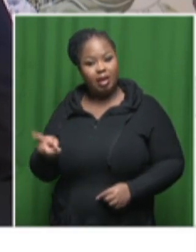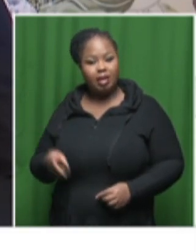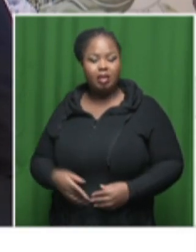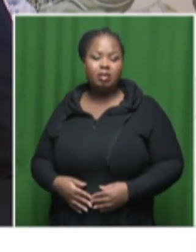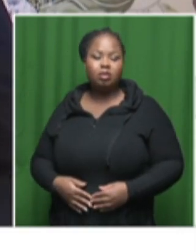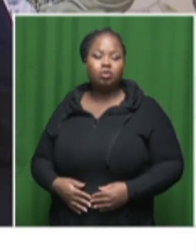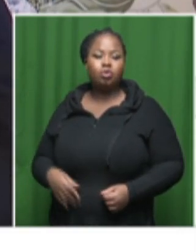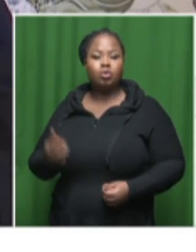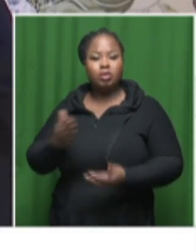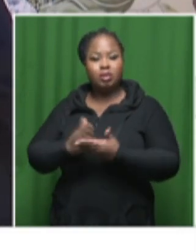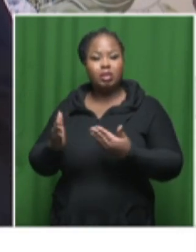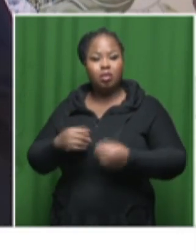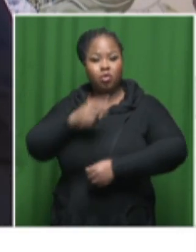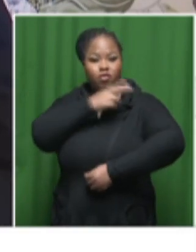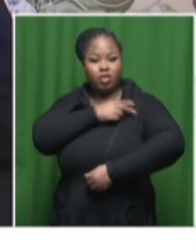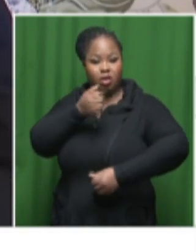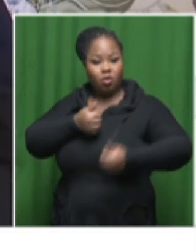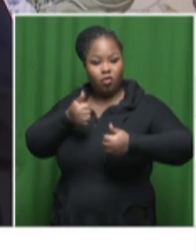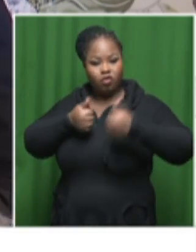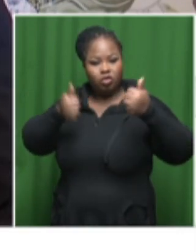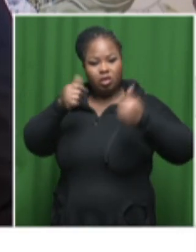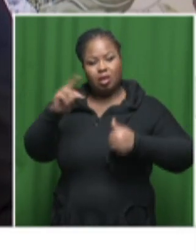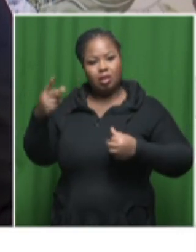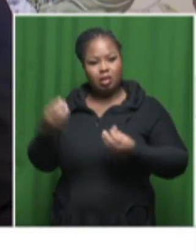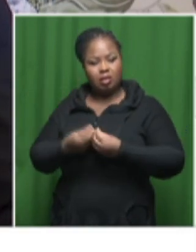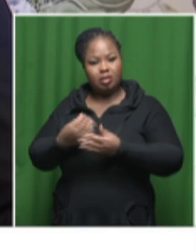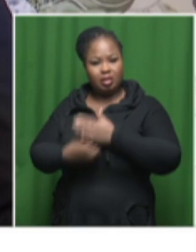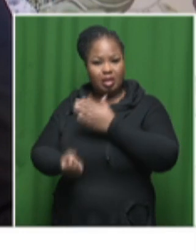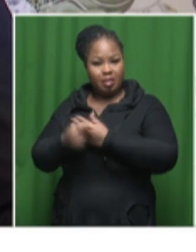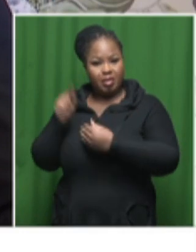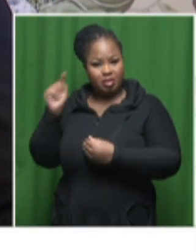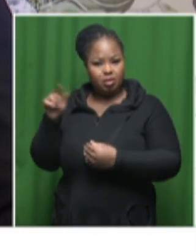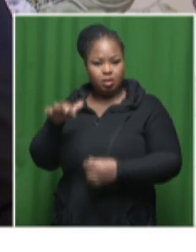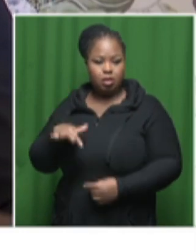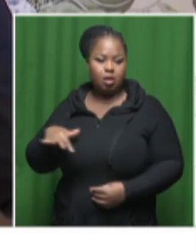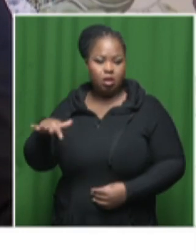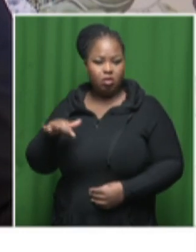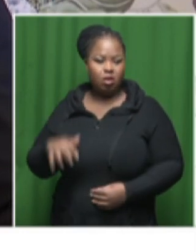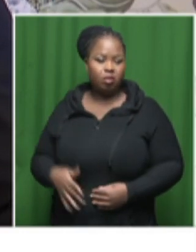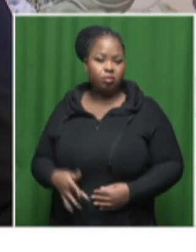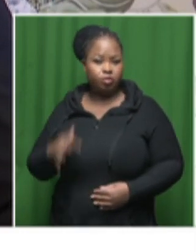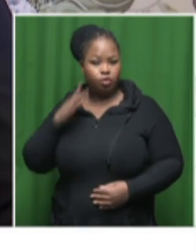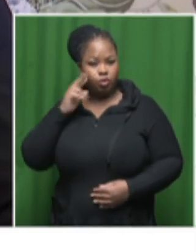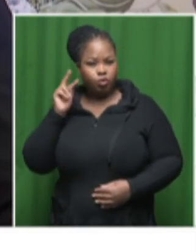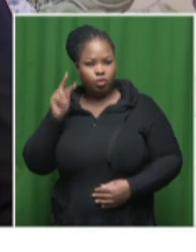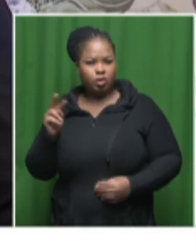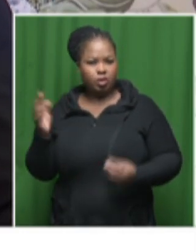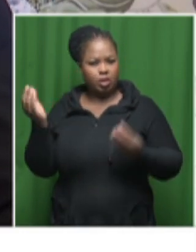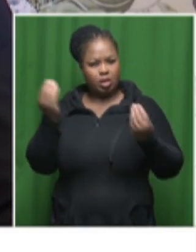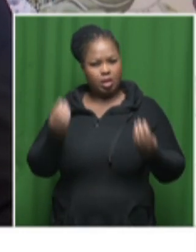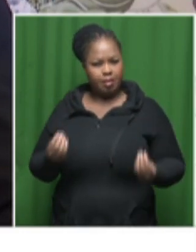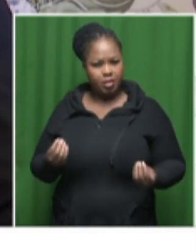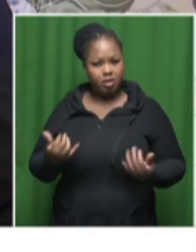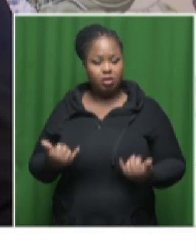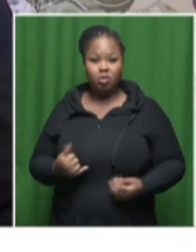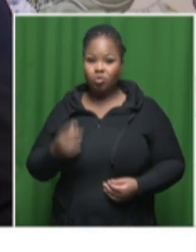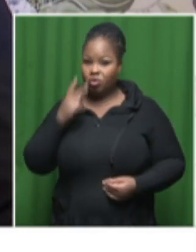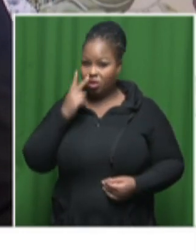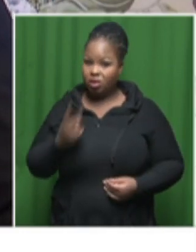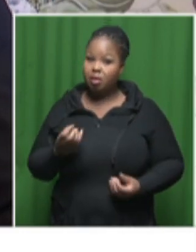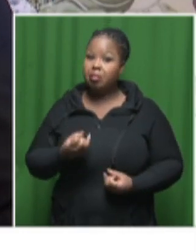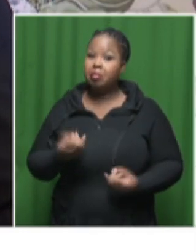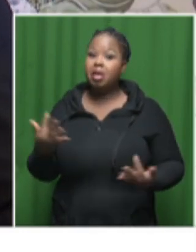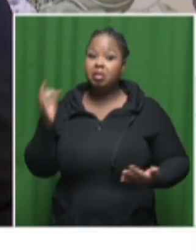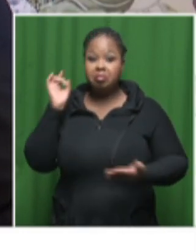some of the officials in some of the things that happens in the facilities. And as you look at our stats, you will see that most of the officials get